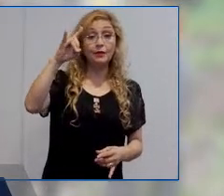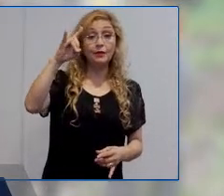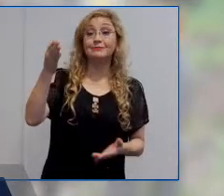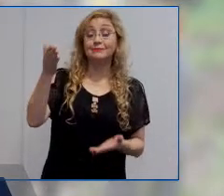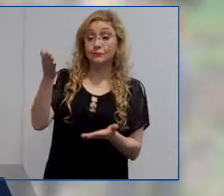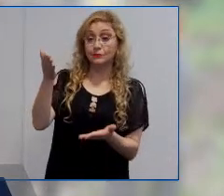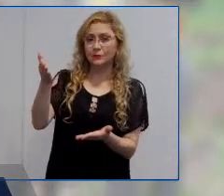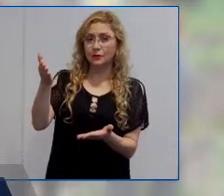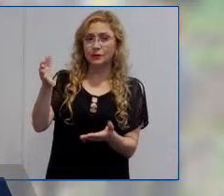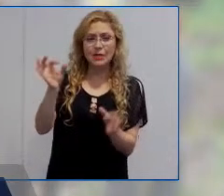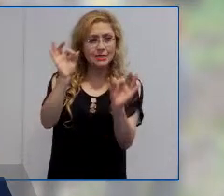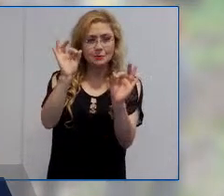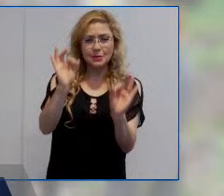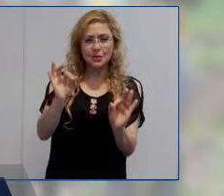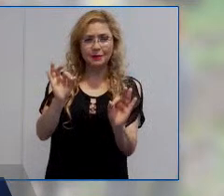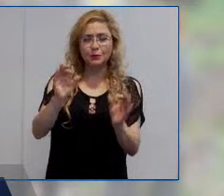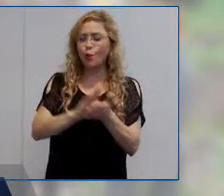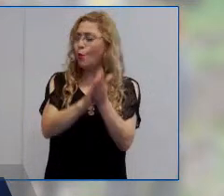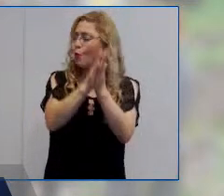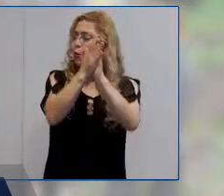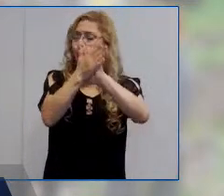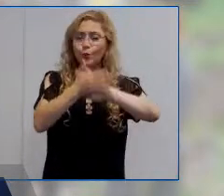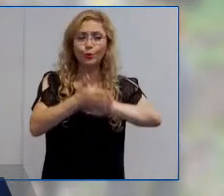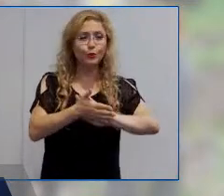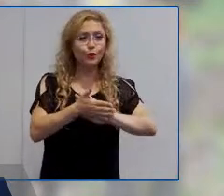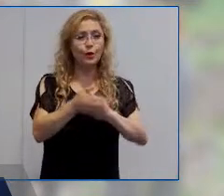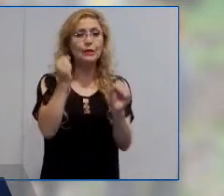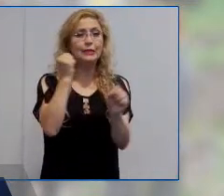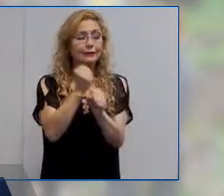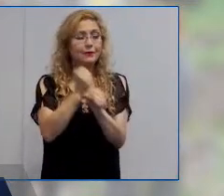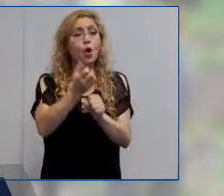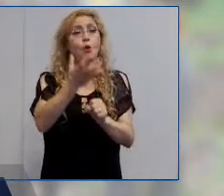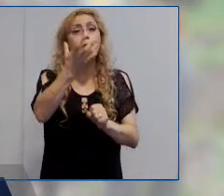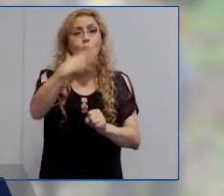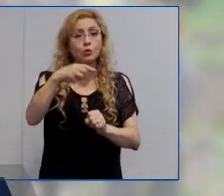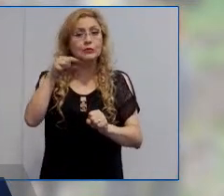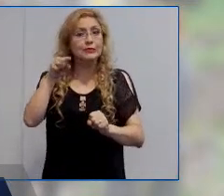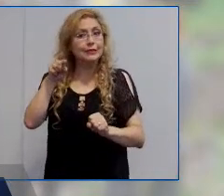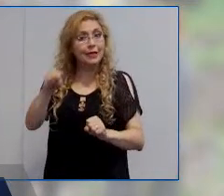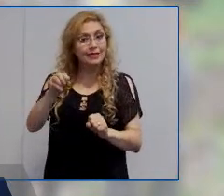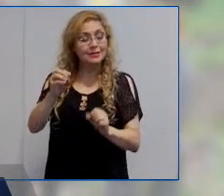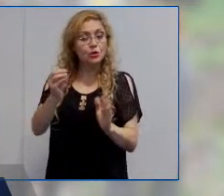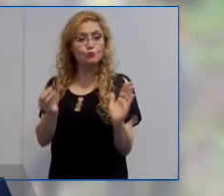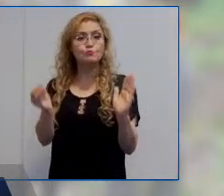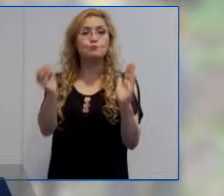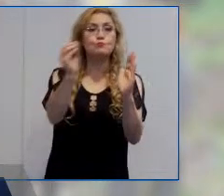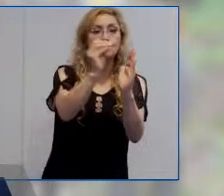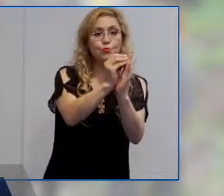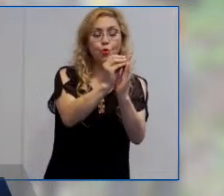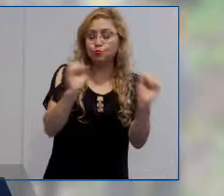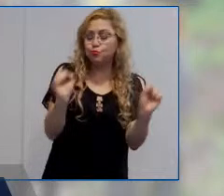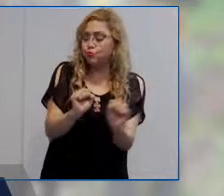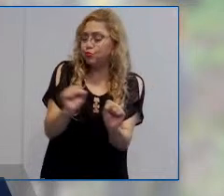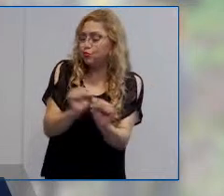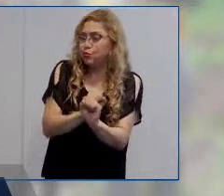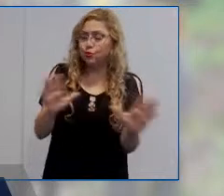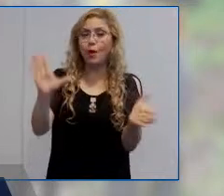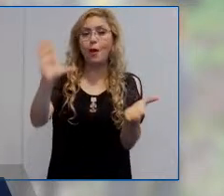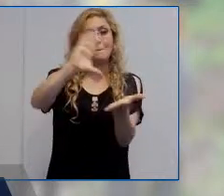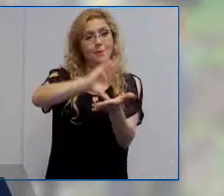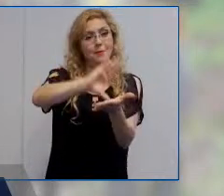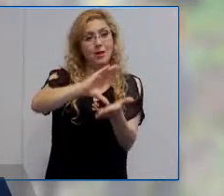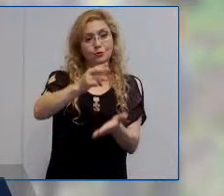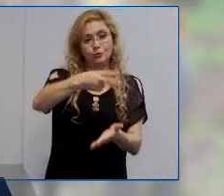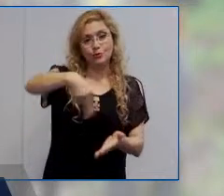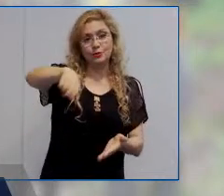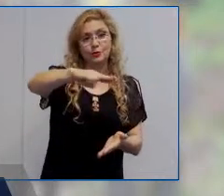about this to the minister from Bolivia, all the work done in relation to fruit. This is an extraordinary support